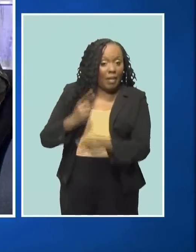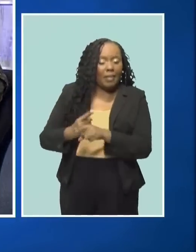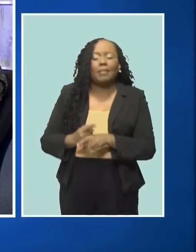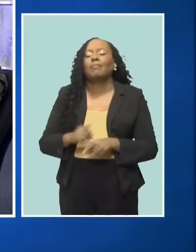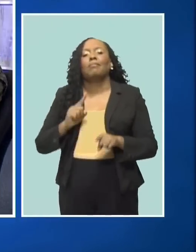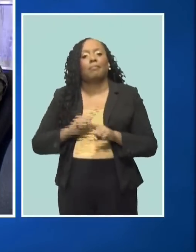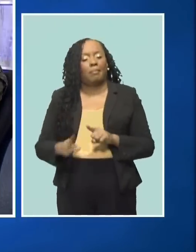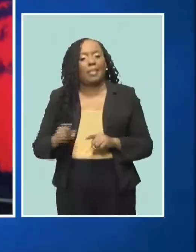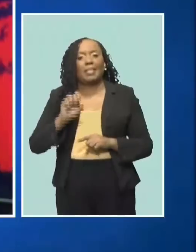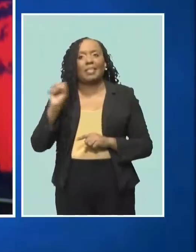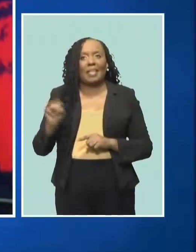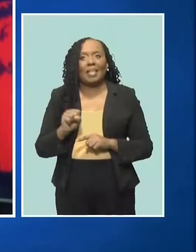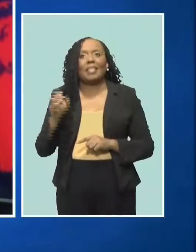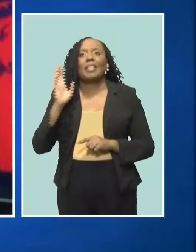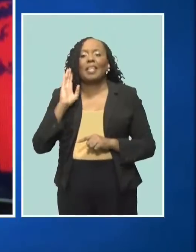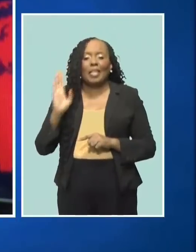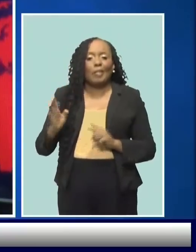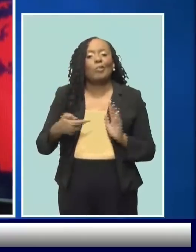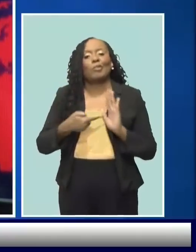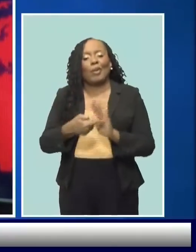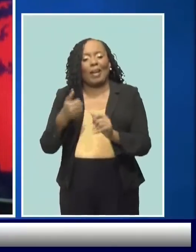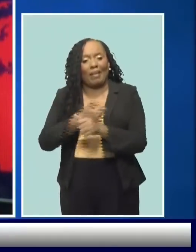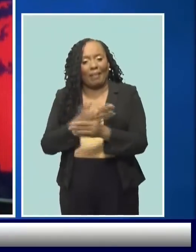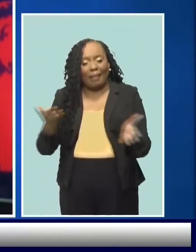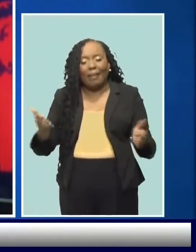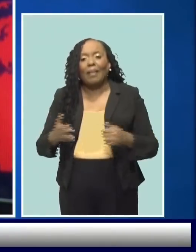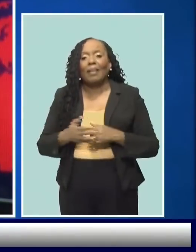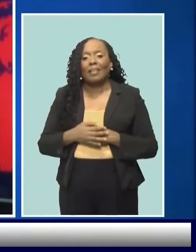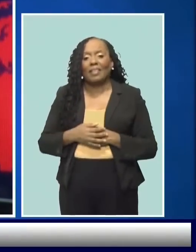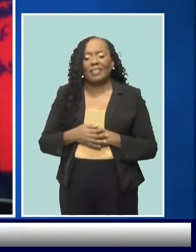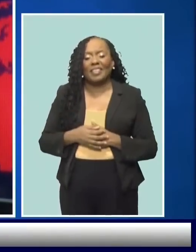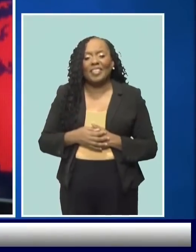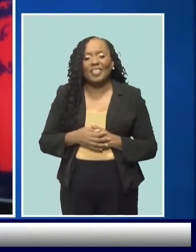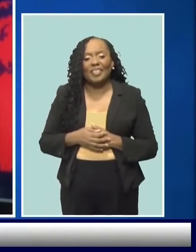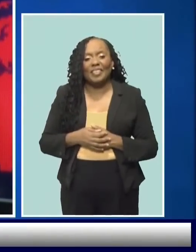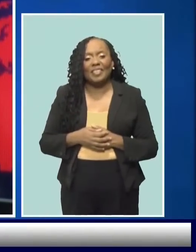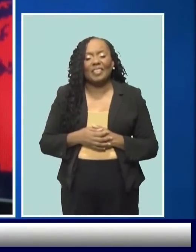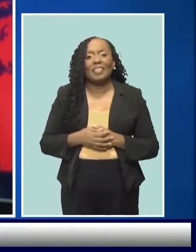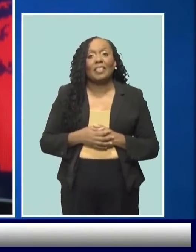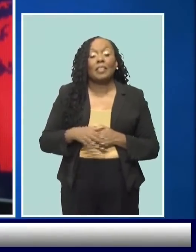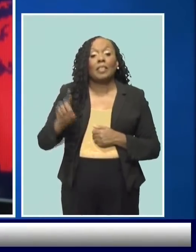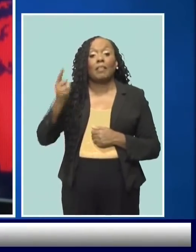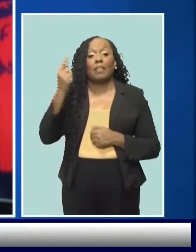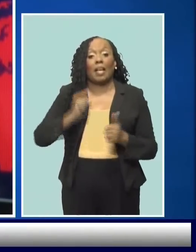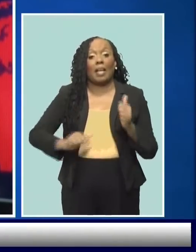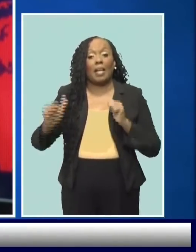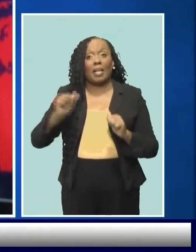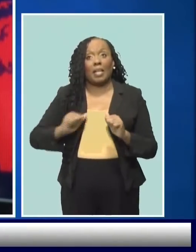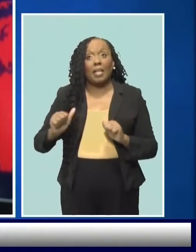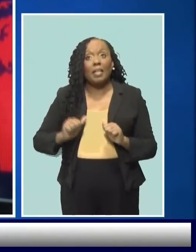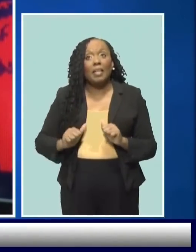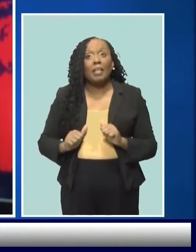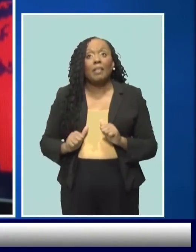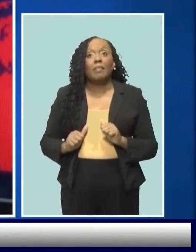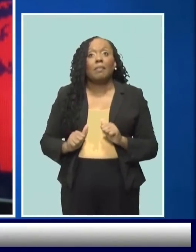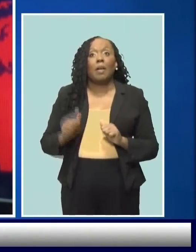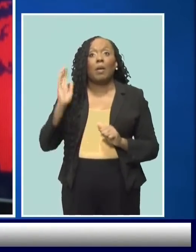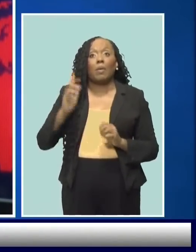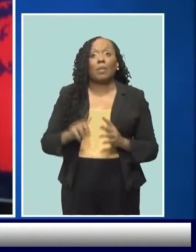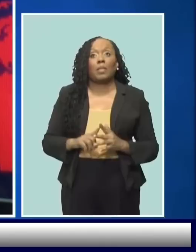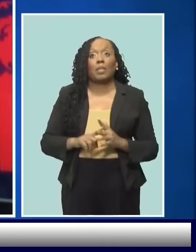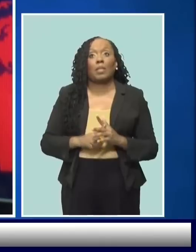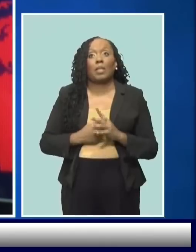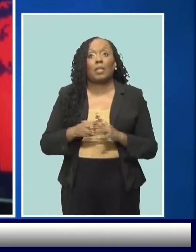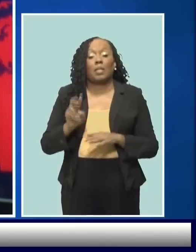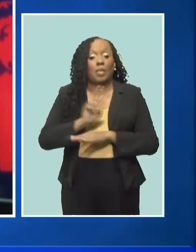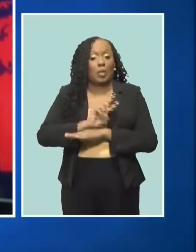please. So we're going to start around, I believe the first activity or display is going to start at 1400, which is 2